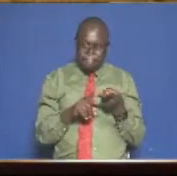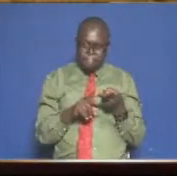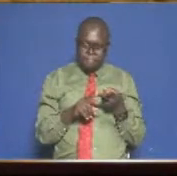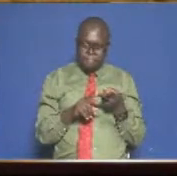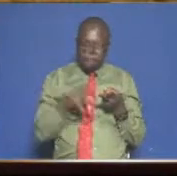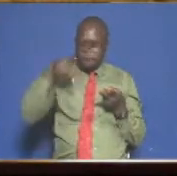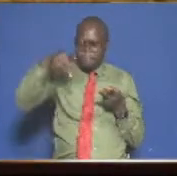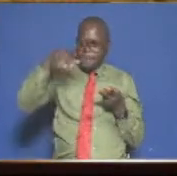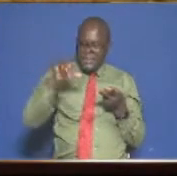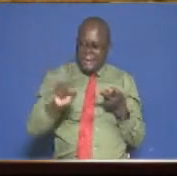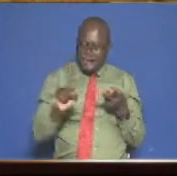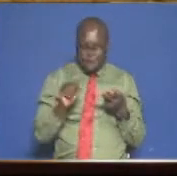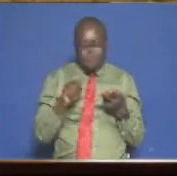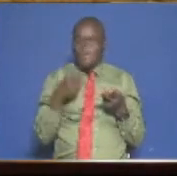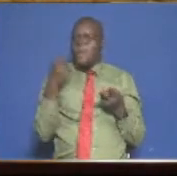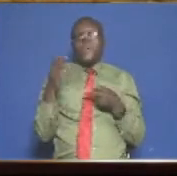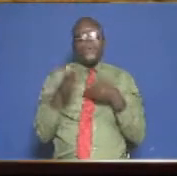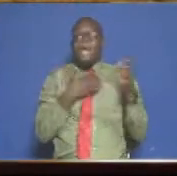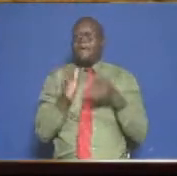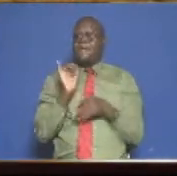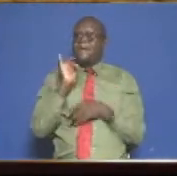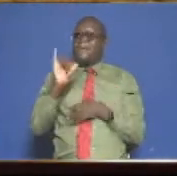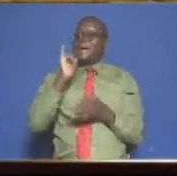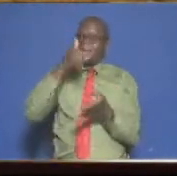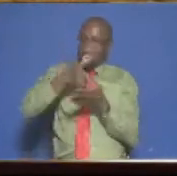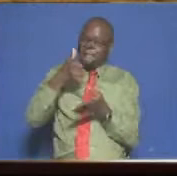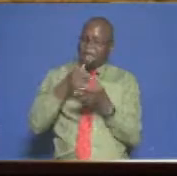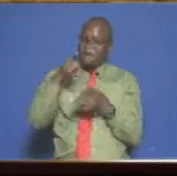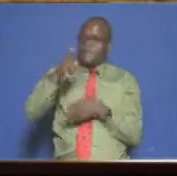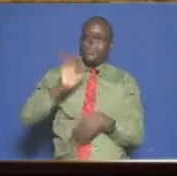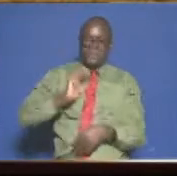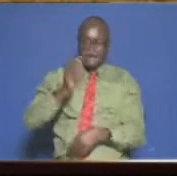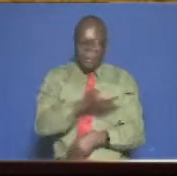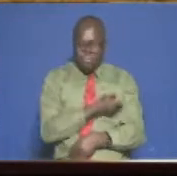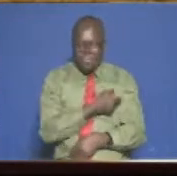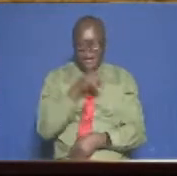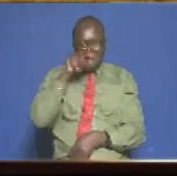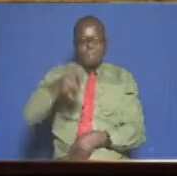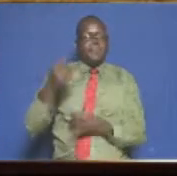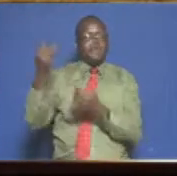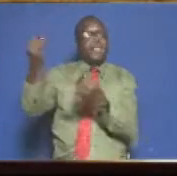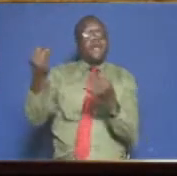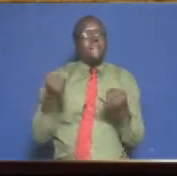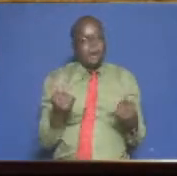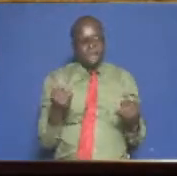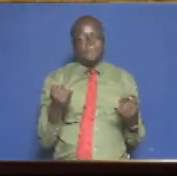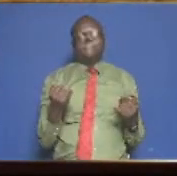his peers, and whomever it is that you as a committee choose to invite,